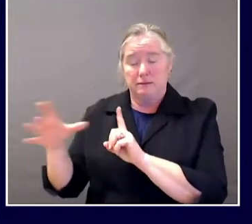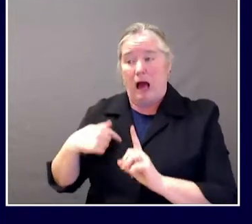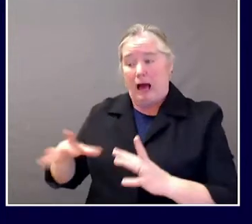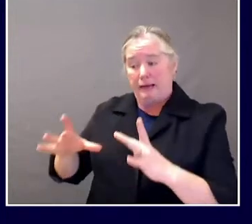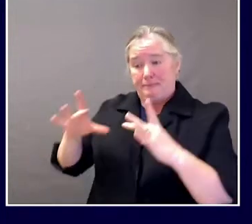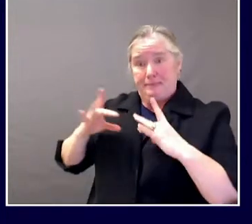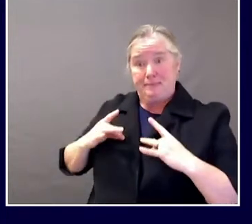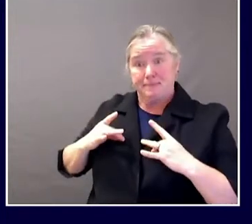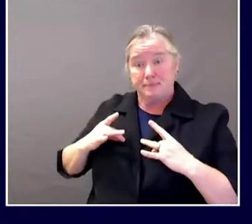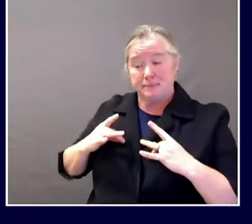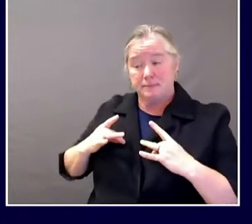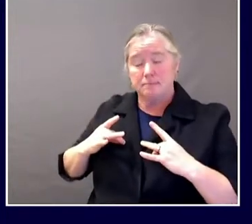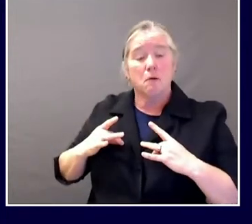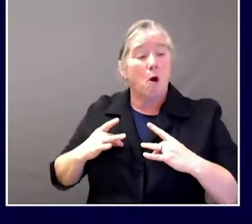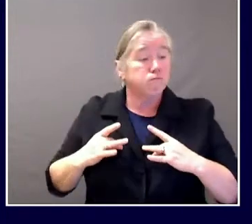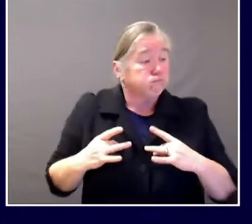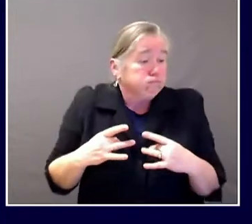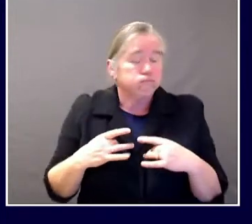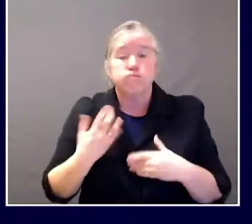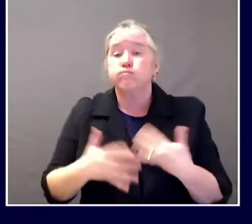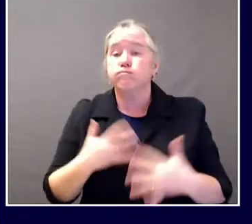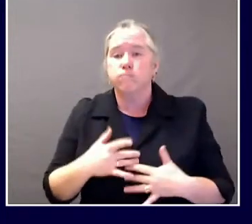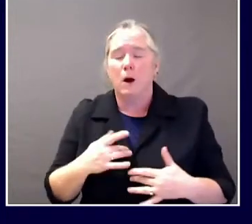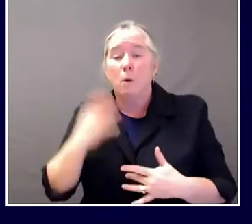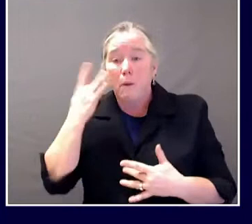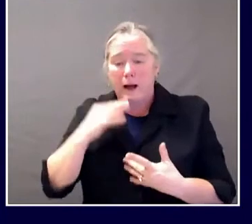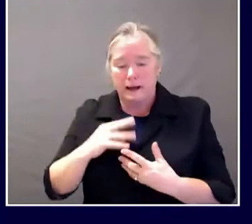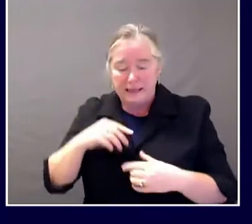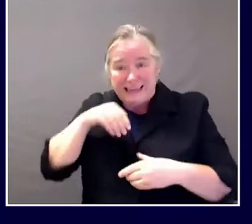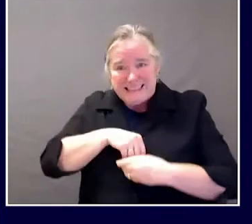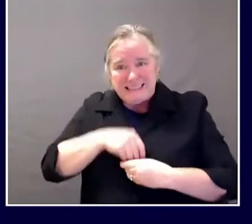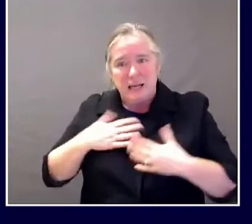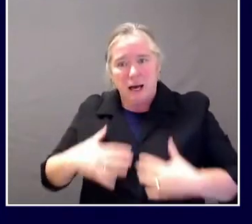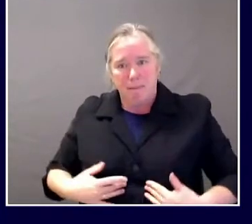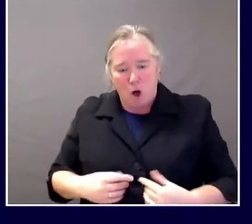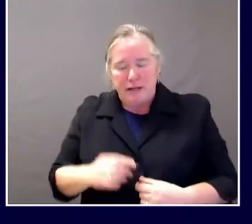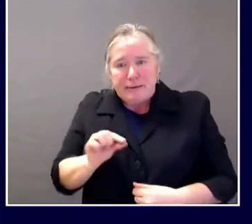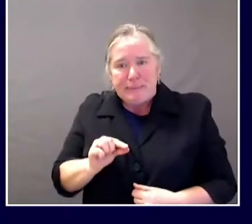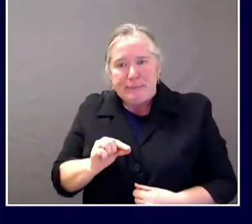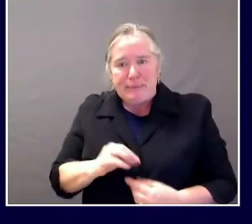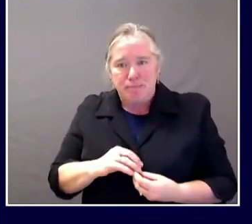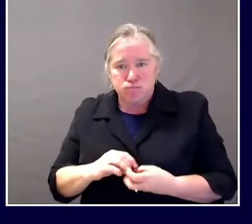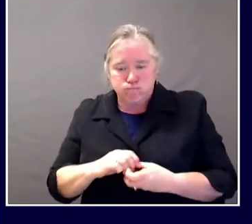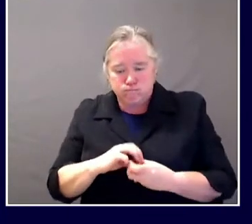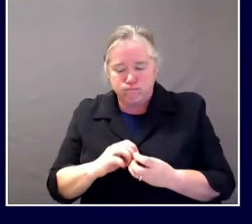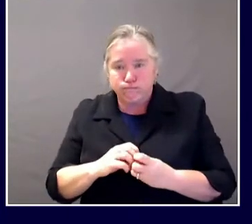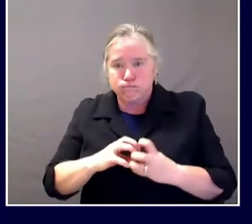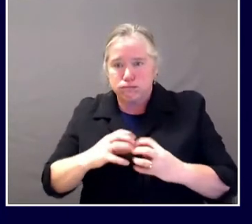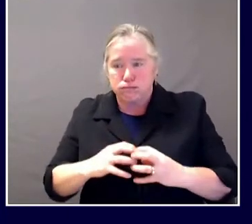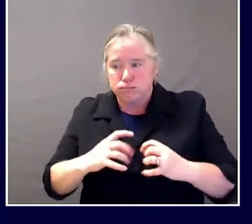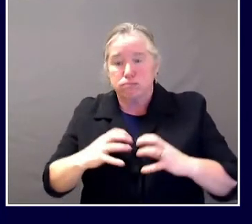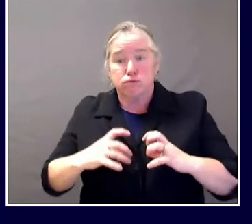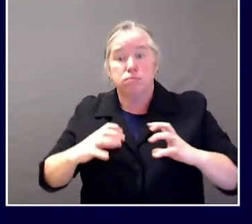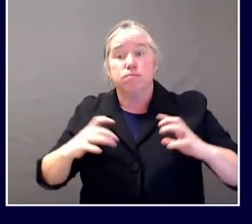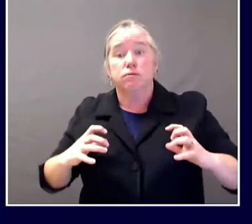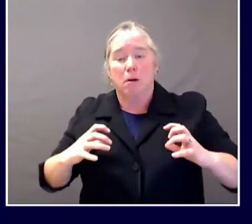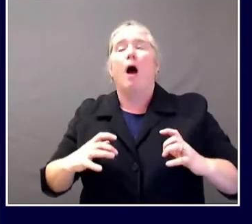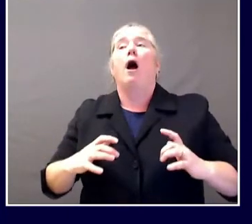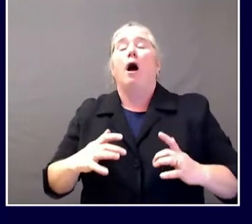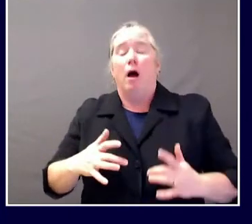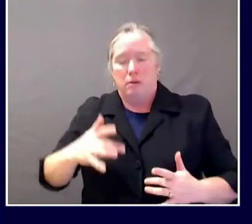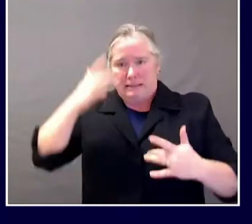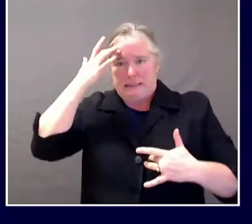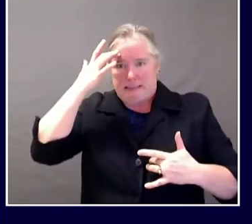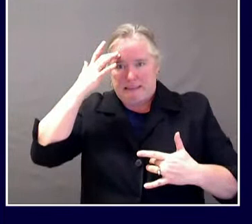time between that and when you start showing symptoms. That incubation for COVID-19, that incubation